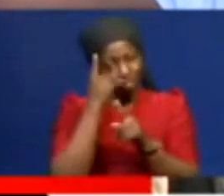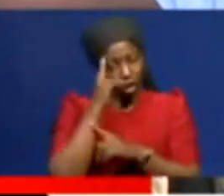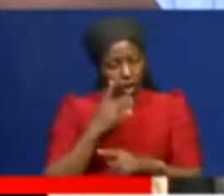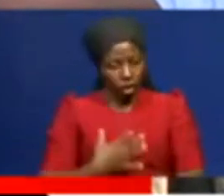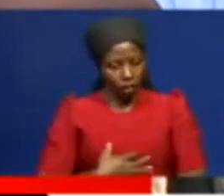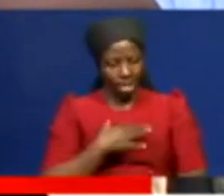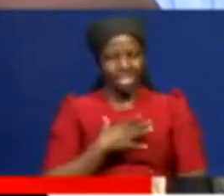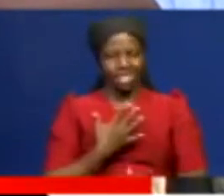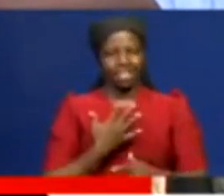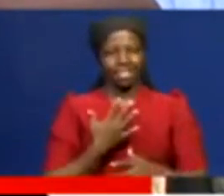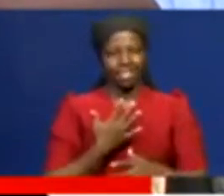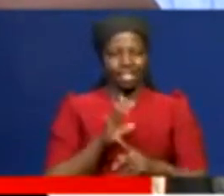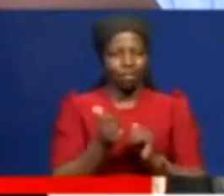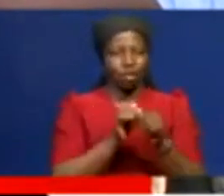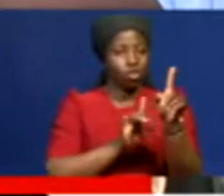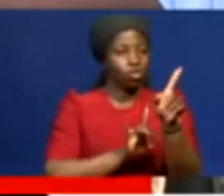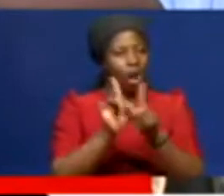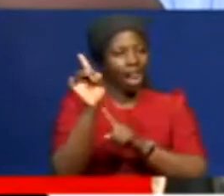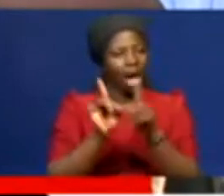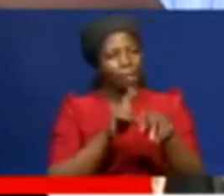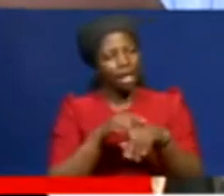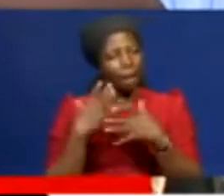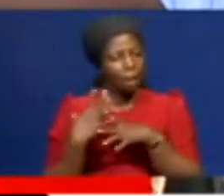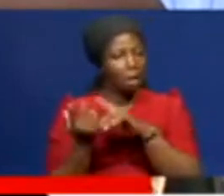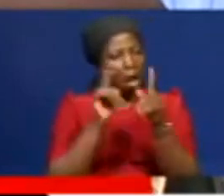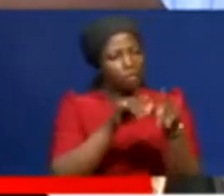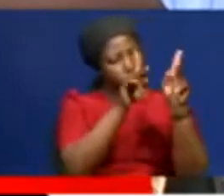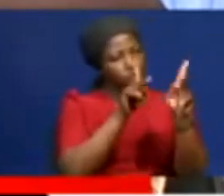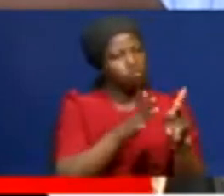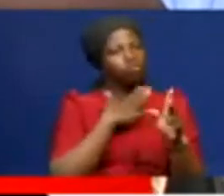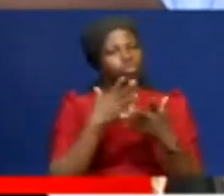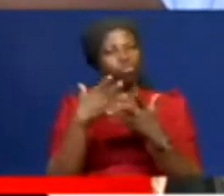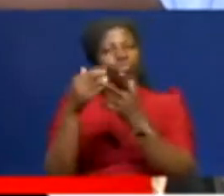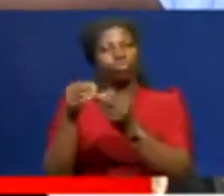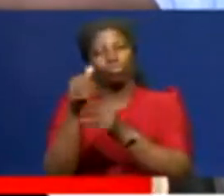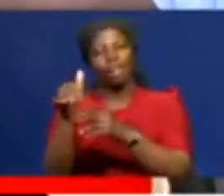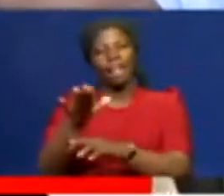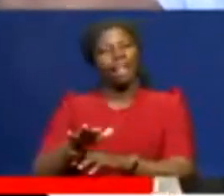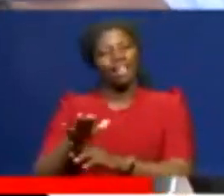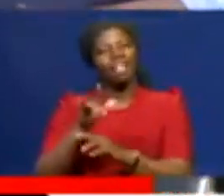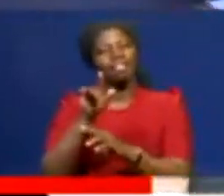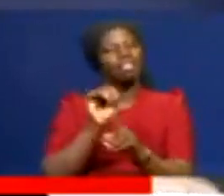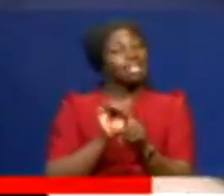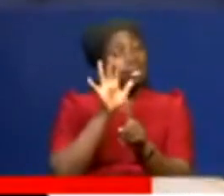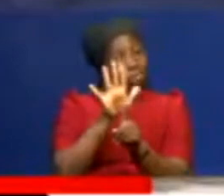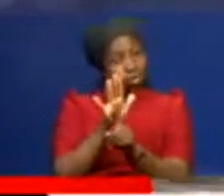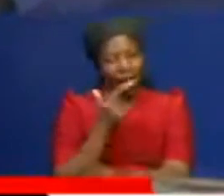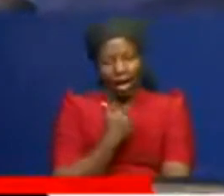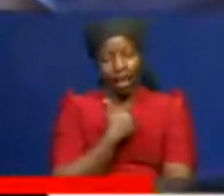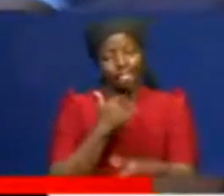somebody comes to Kisumu, they would want to visit Luangli, they would want to visit Kitimkai. It is exposing. Yeah, sure. And also the aspect